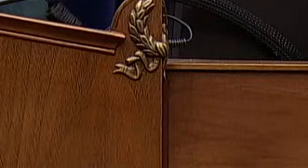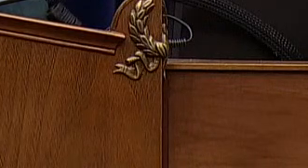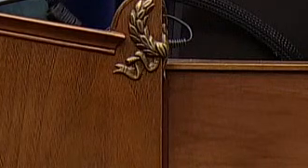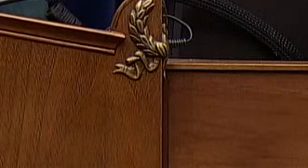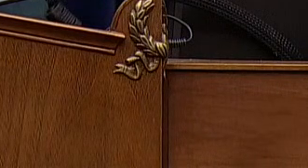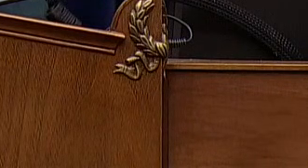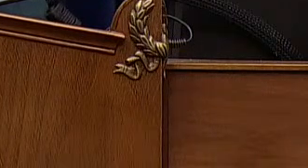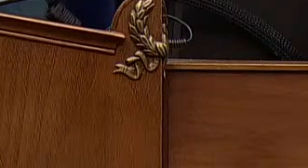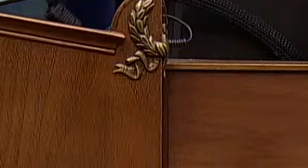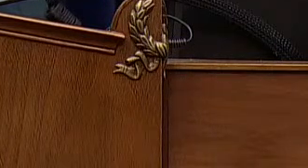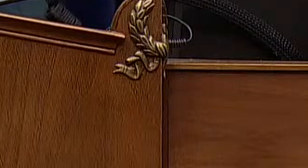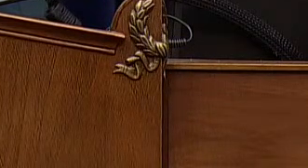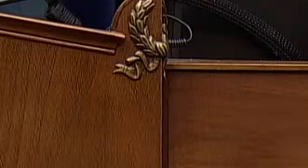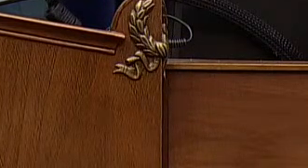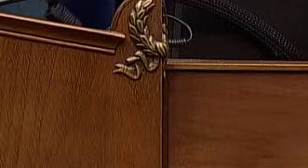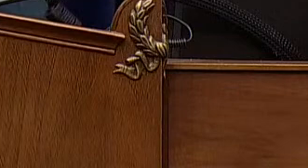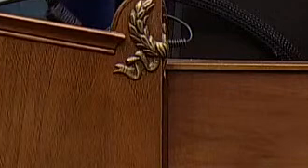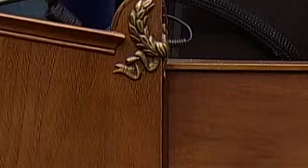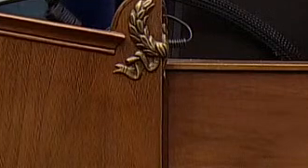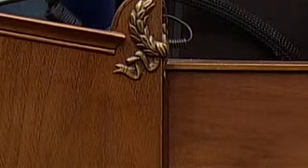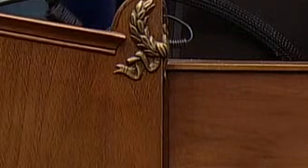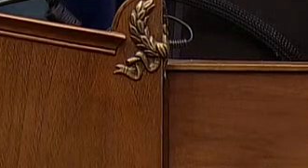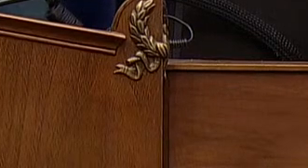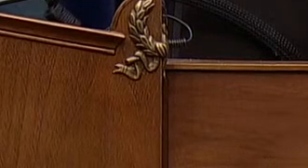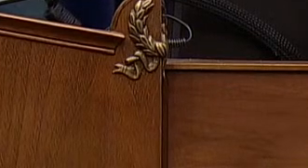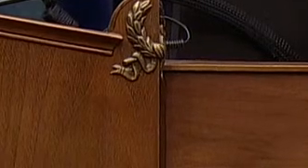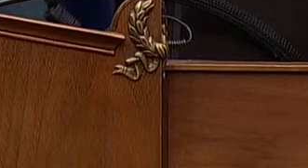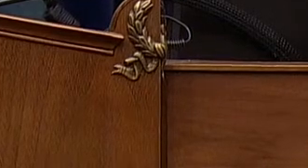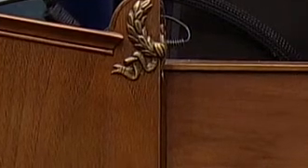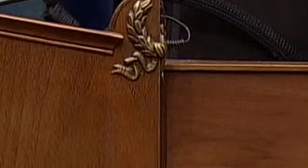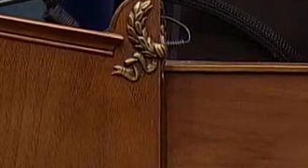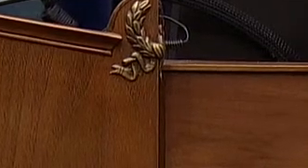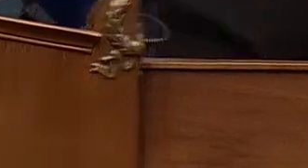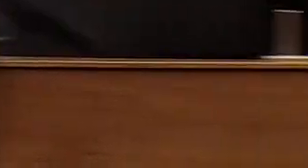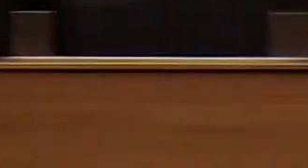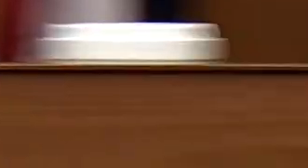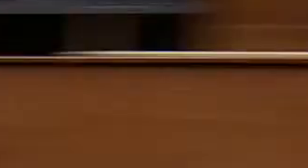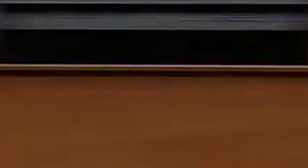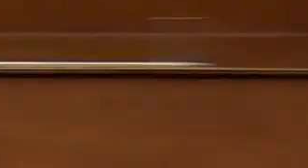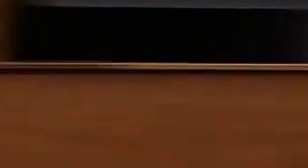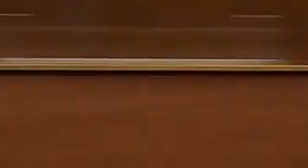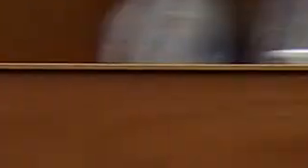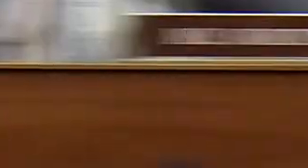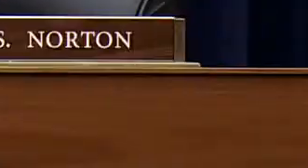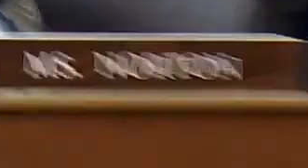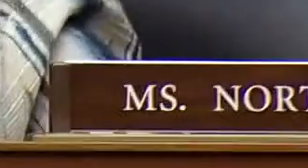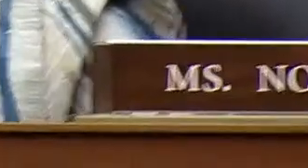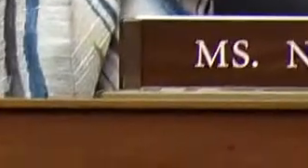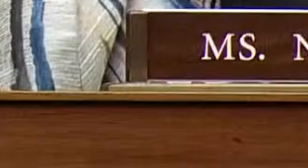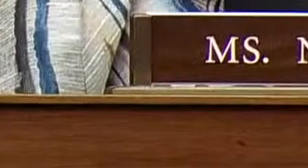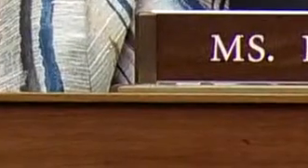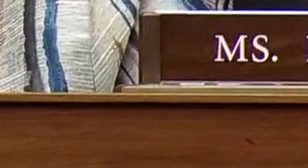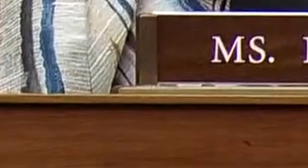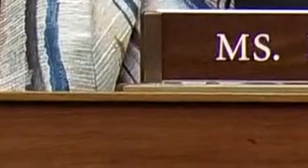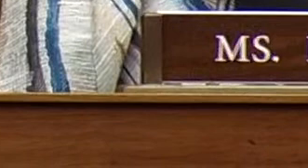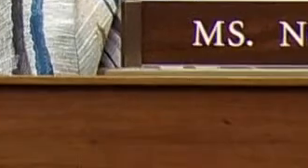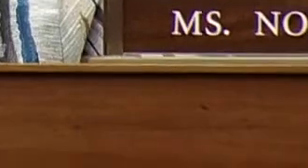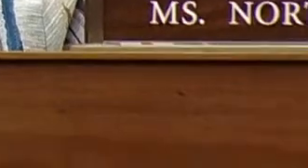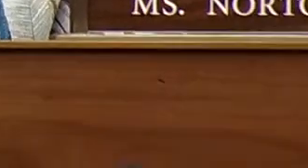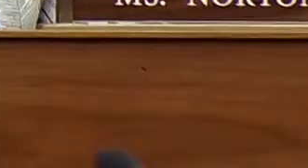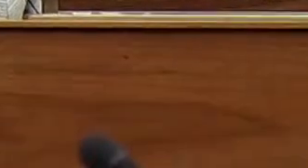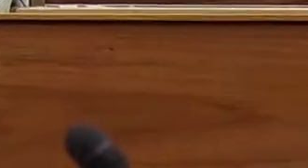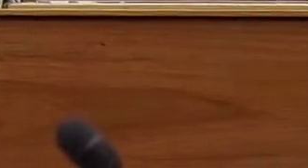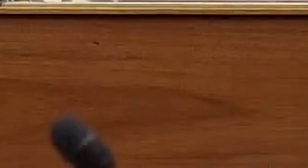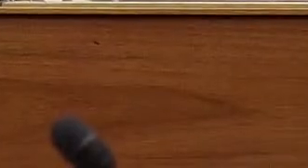to correct the wrong was replaced by racist efforts to subvert a growing and thriving Black